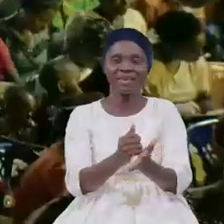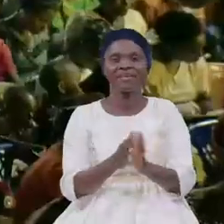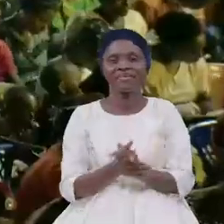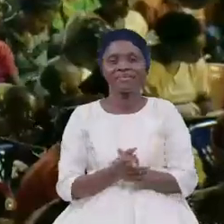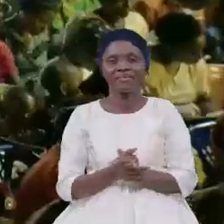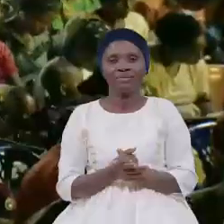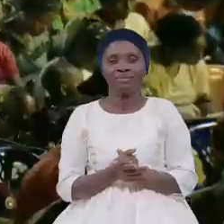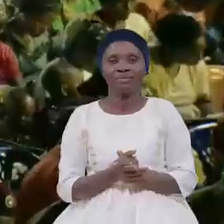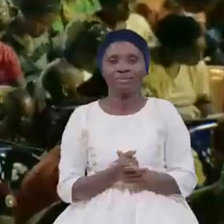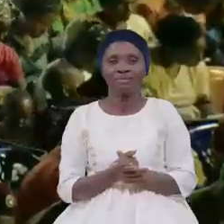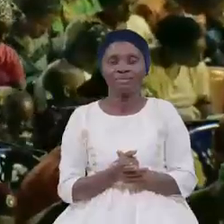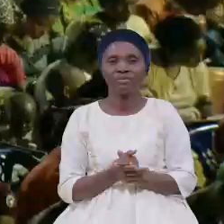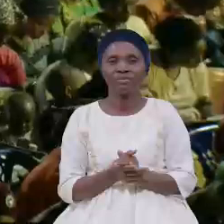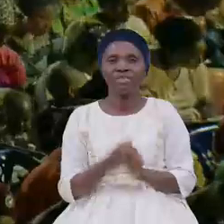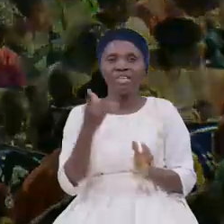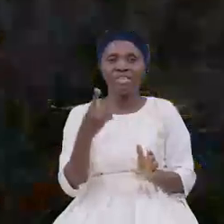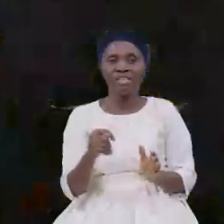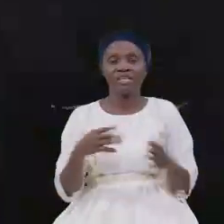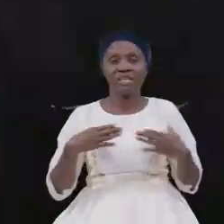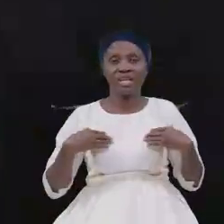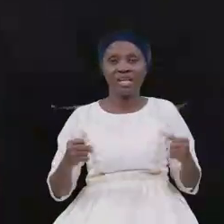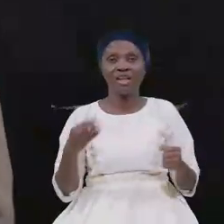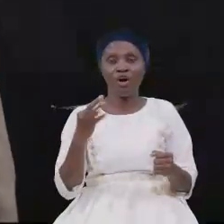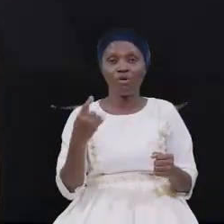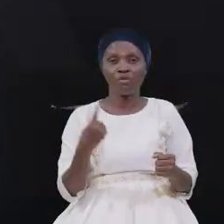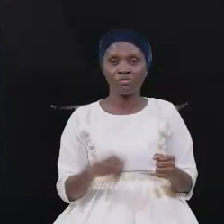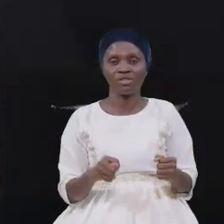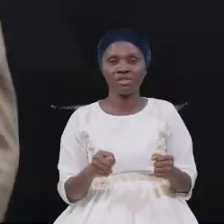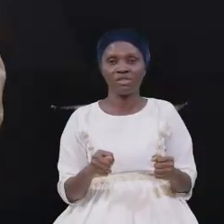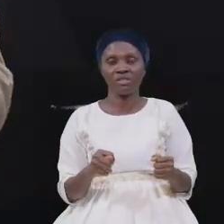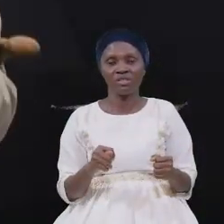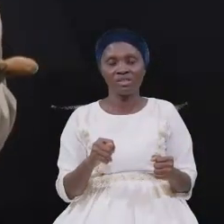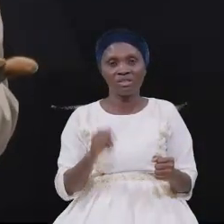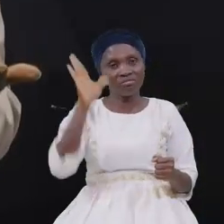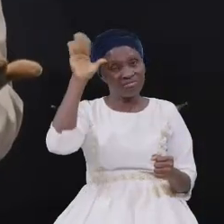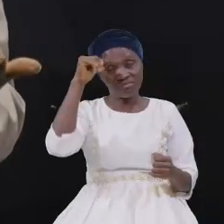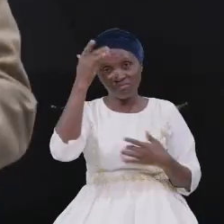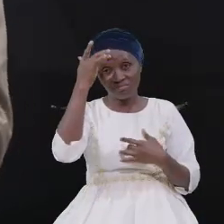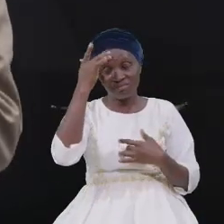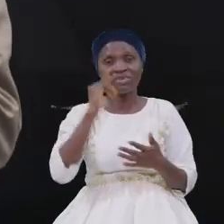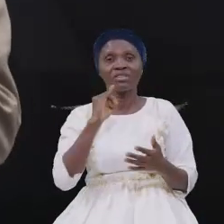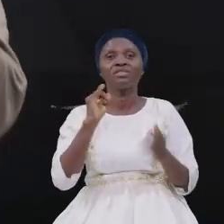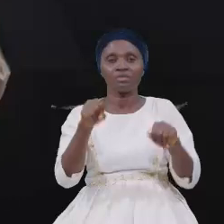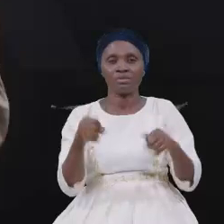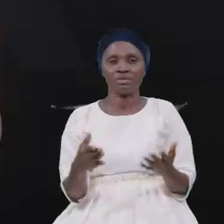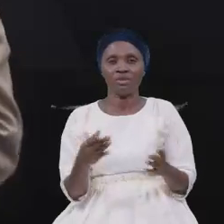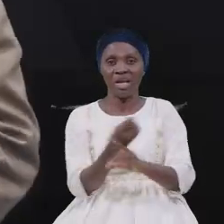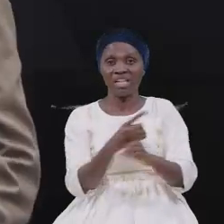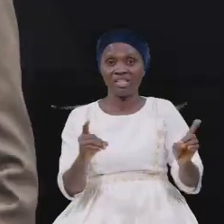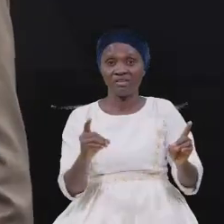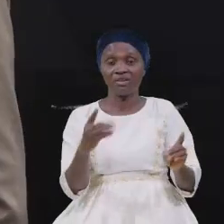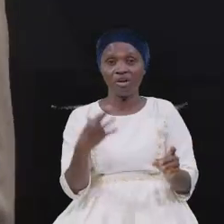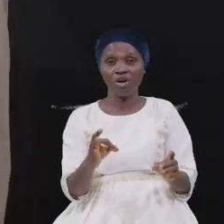The healing of the incurable, possible. The deliverance of the